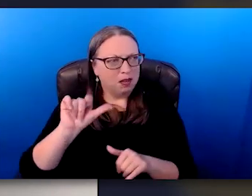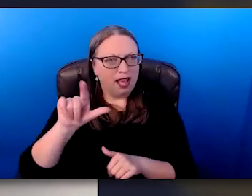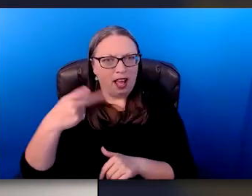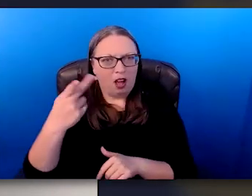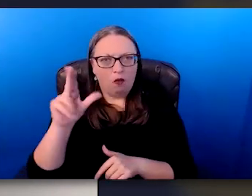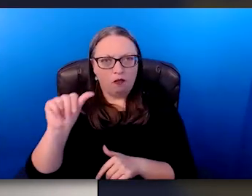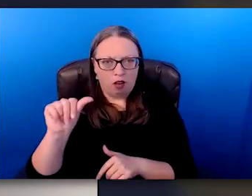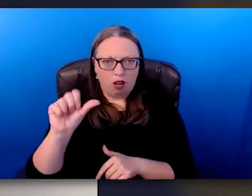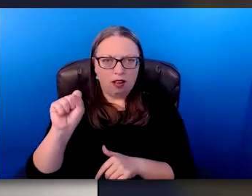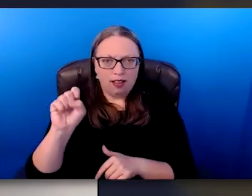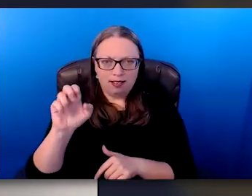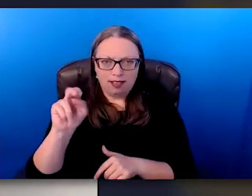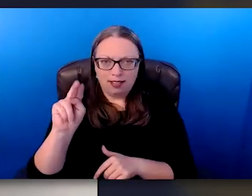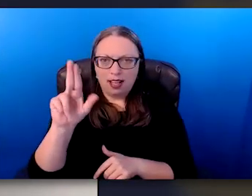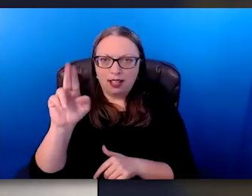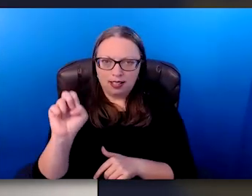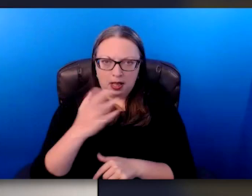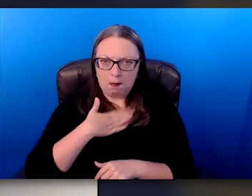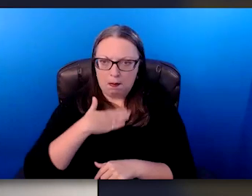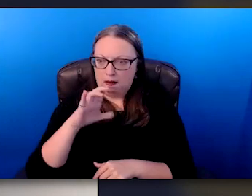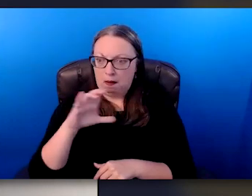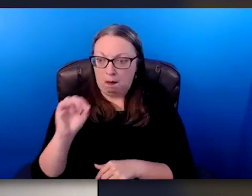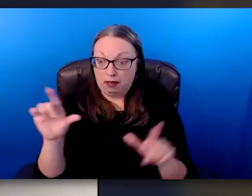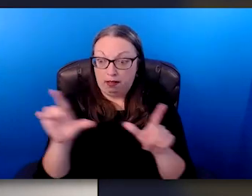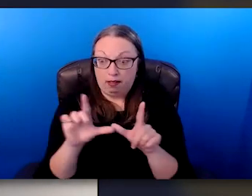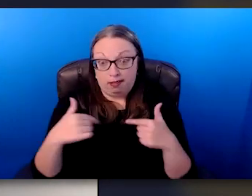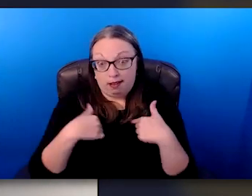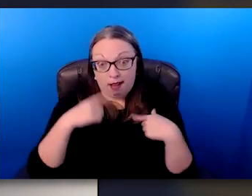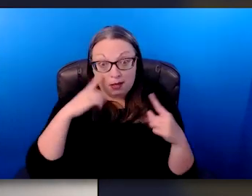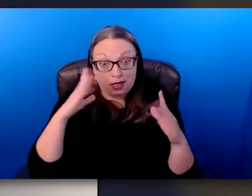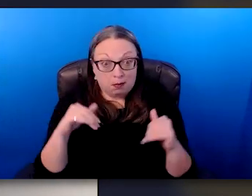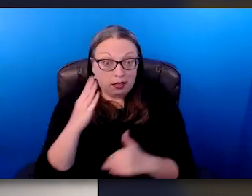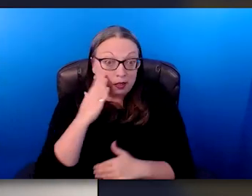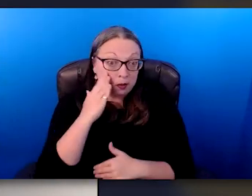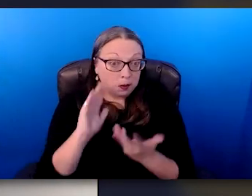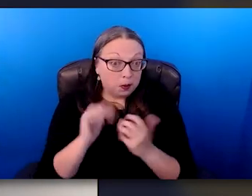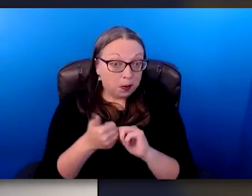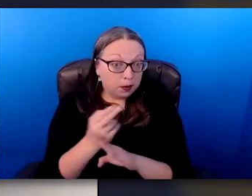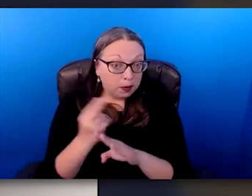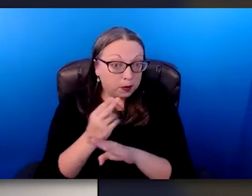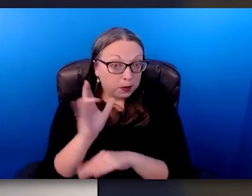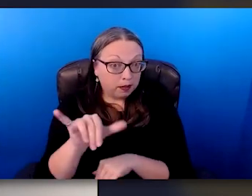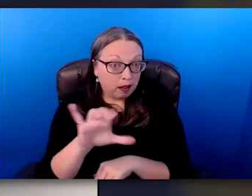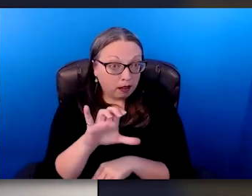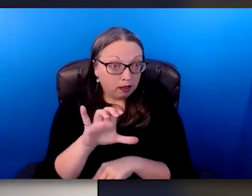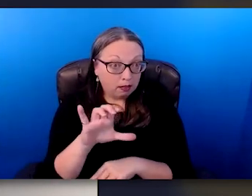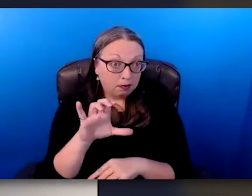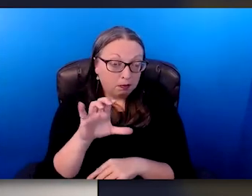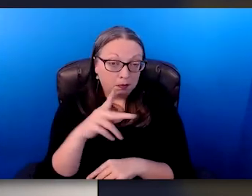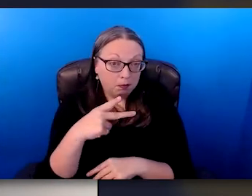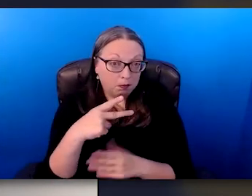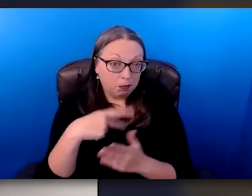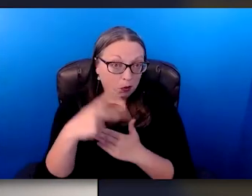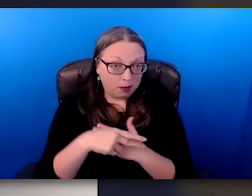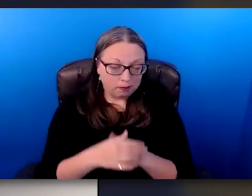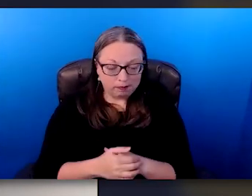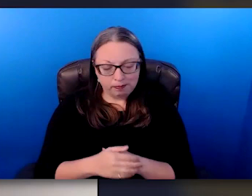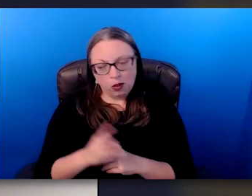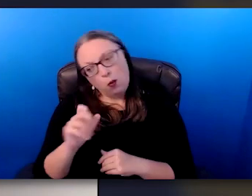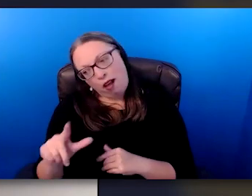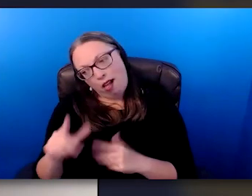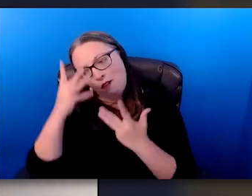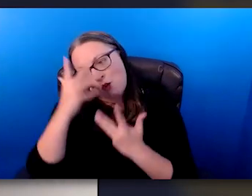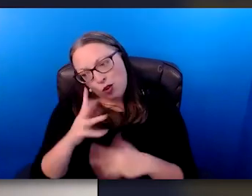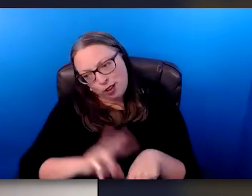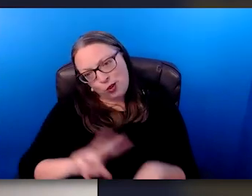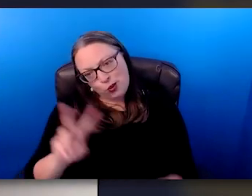company licenses, and I'm expected to know how to use it. Yeah. Well, unfortunately, it is